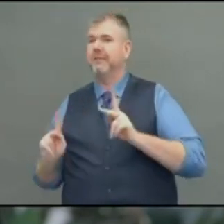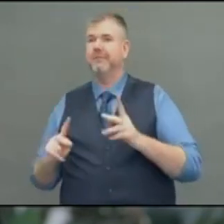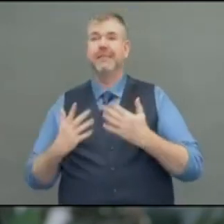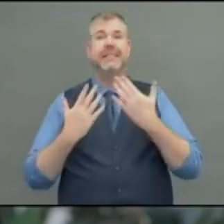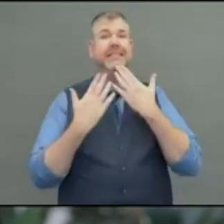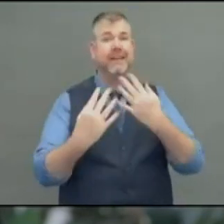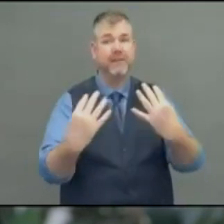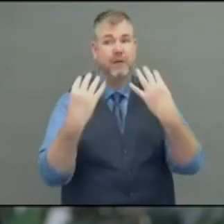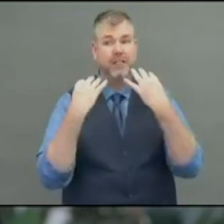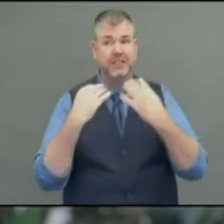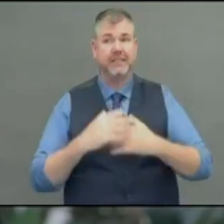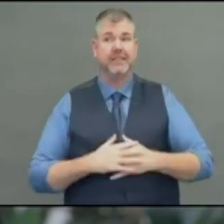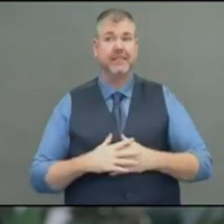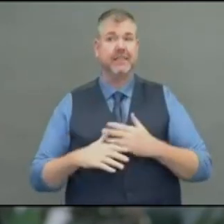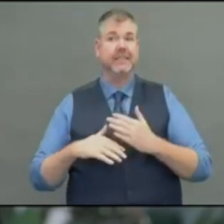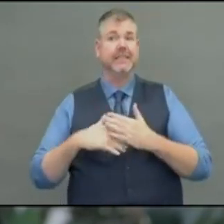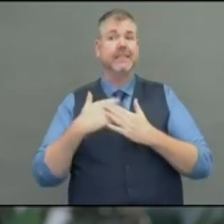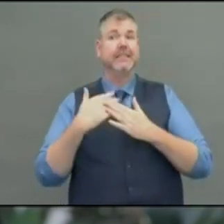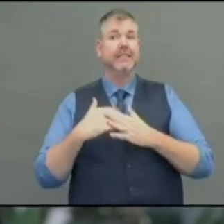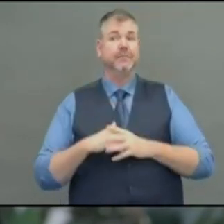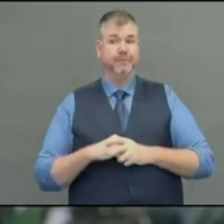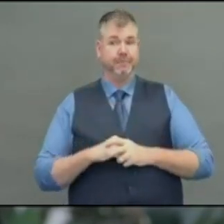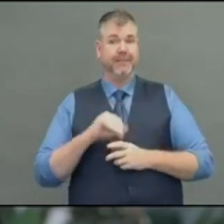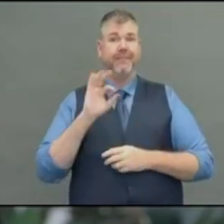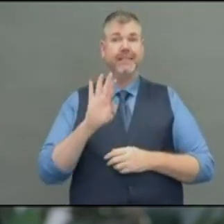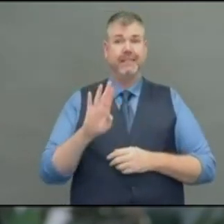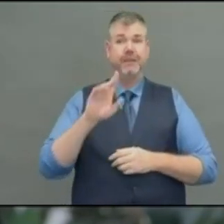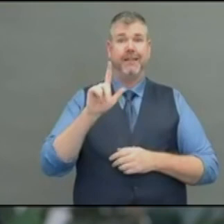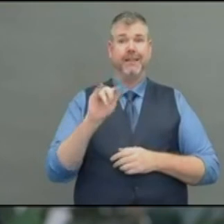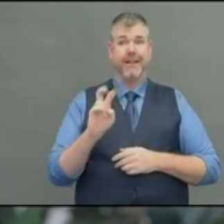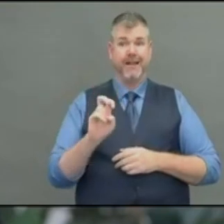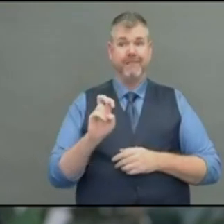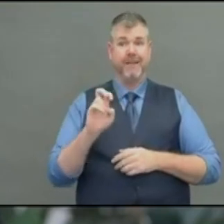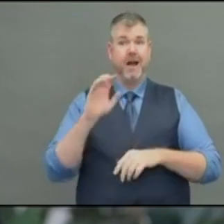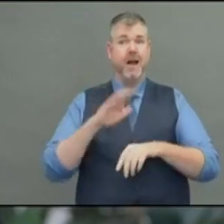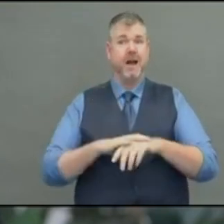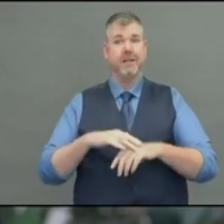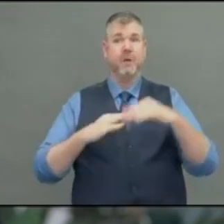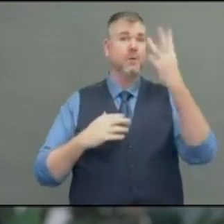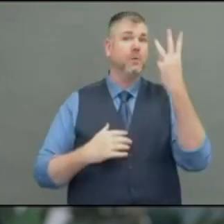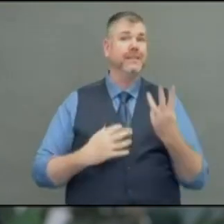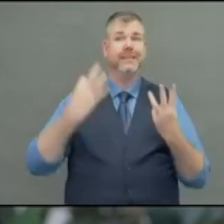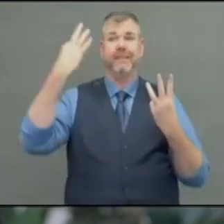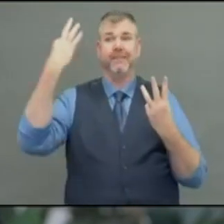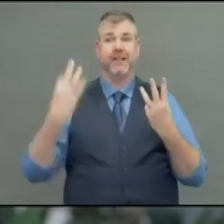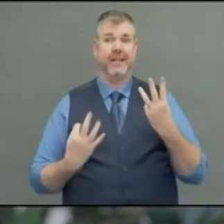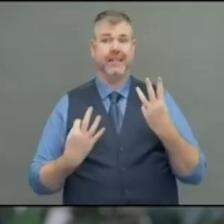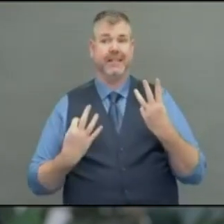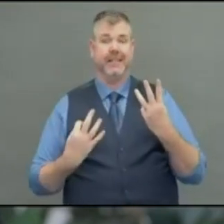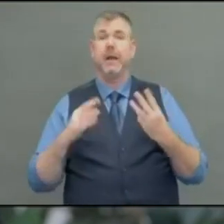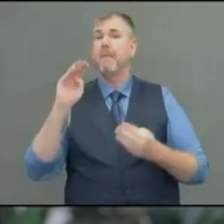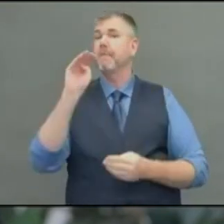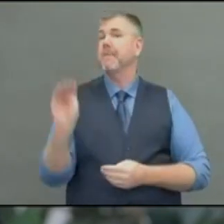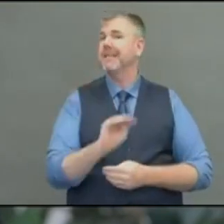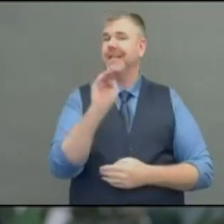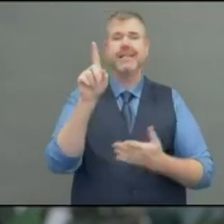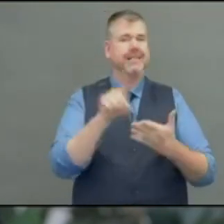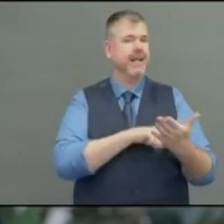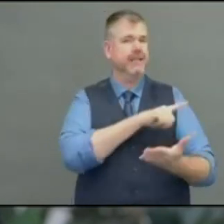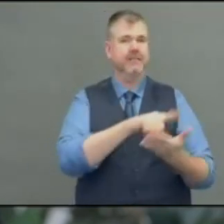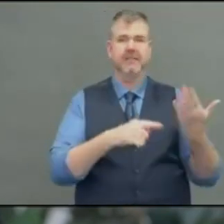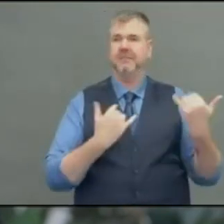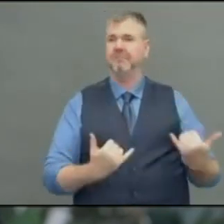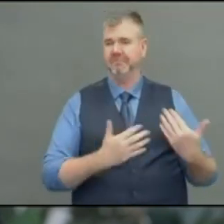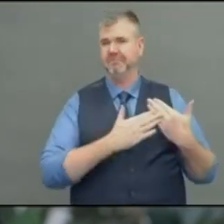have Facebook Lives on Wednesdays and Fridays. We have removed our Facebook Lives on Mondays. So please tune back